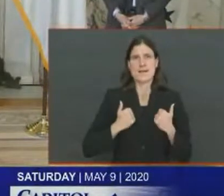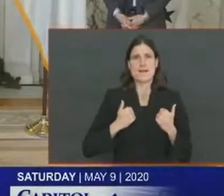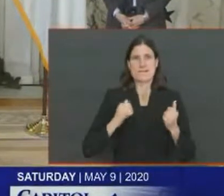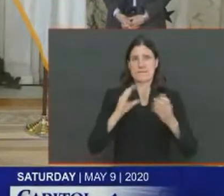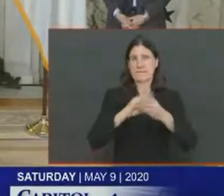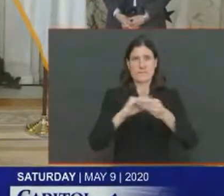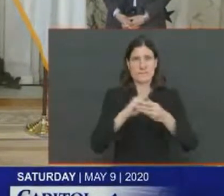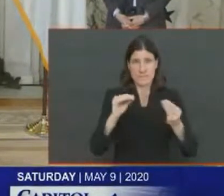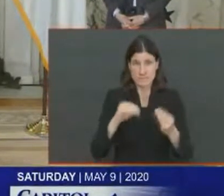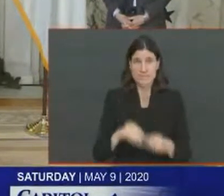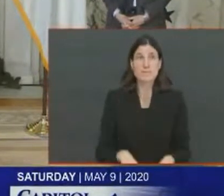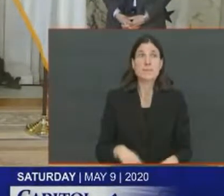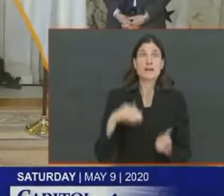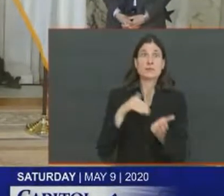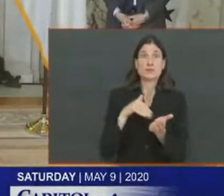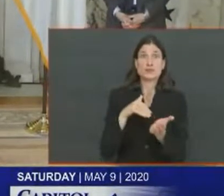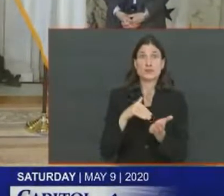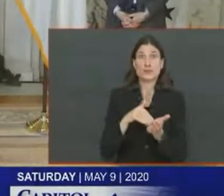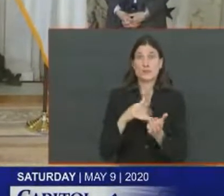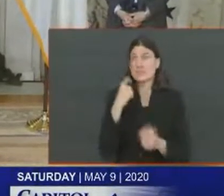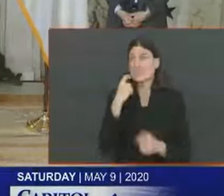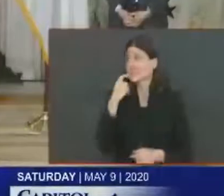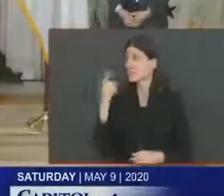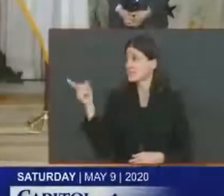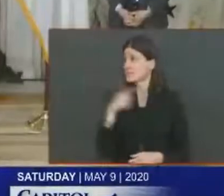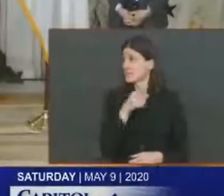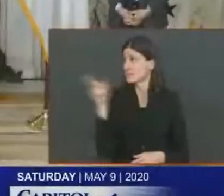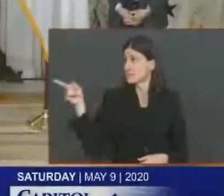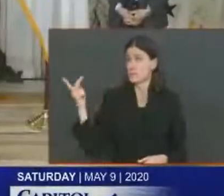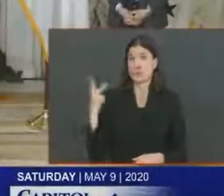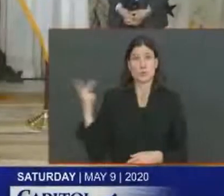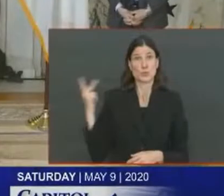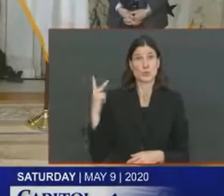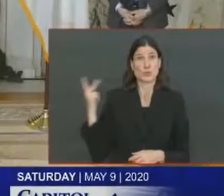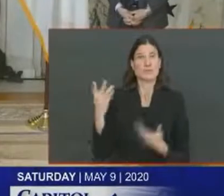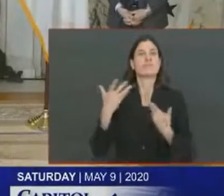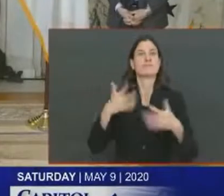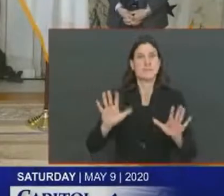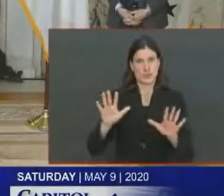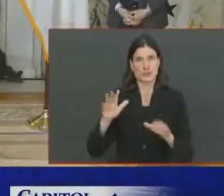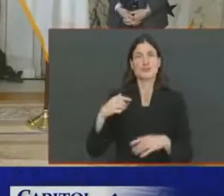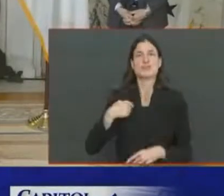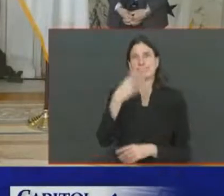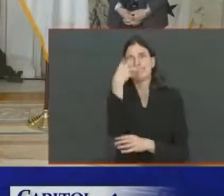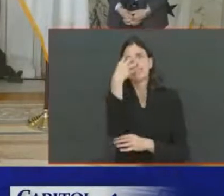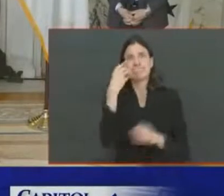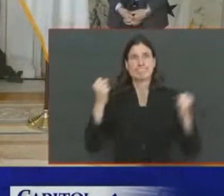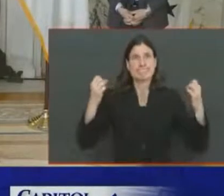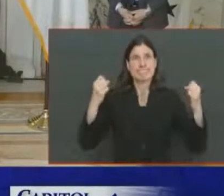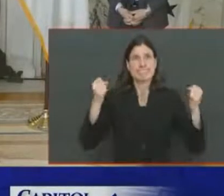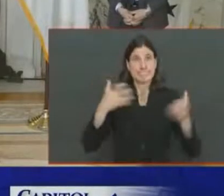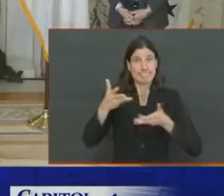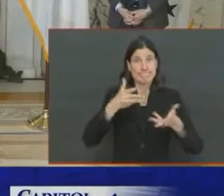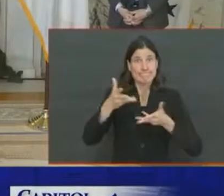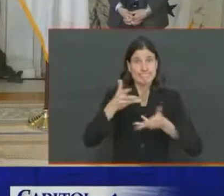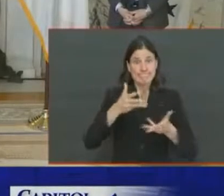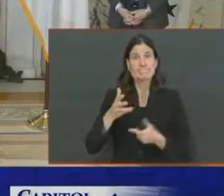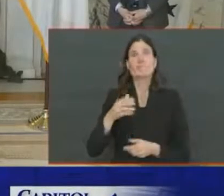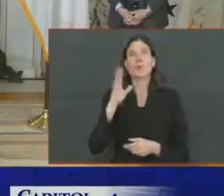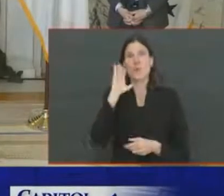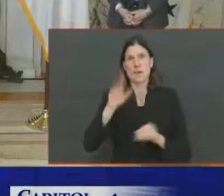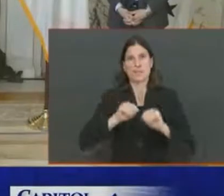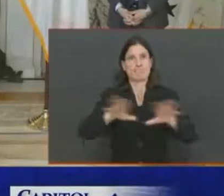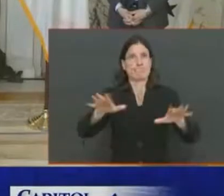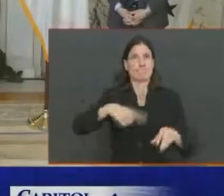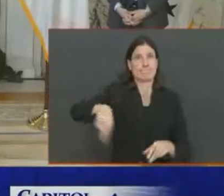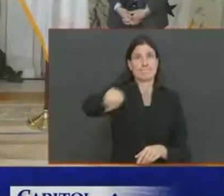be sharing a special Mother's Day video for everybody in honor of all the mothers in Rhode Island, with a special thanks to all the